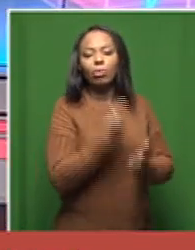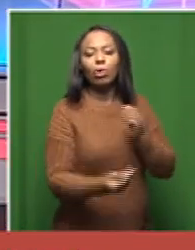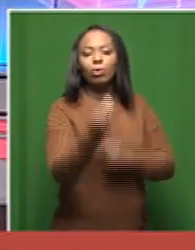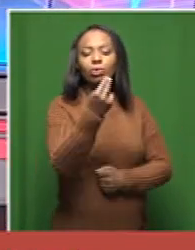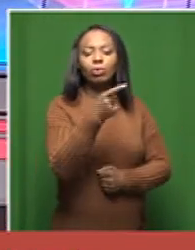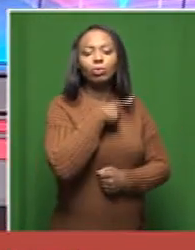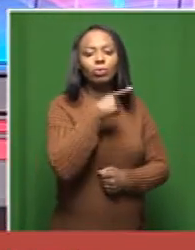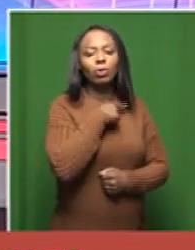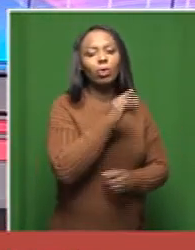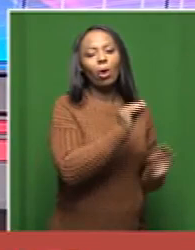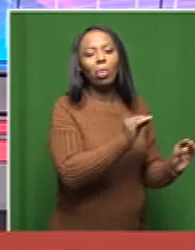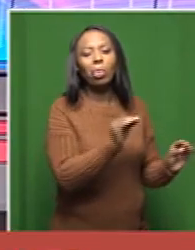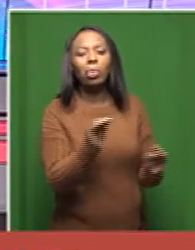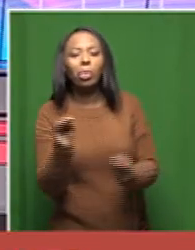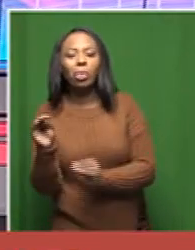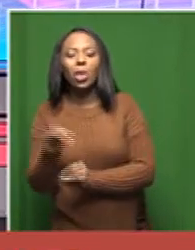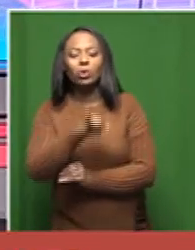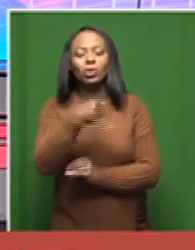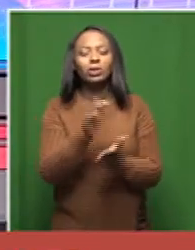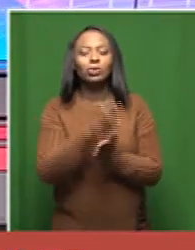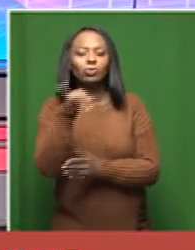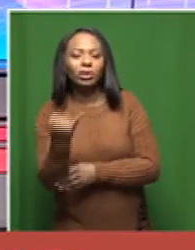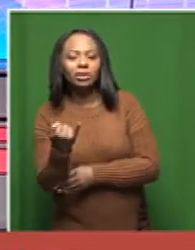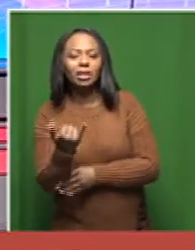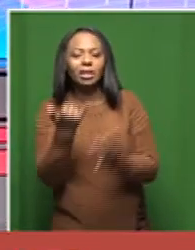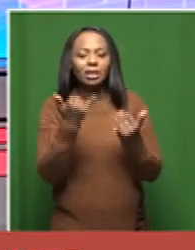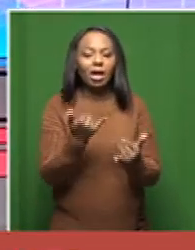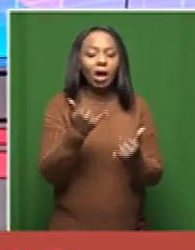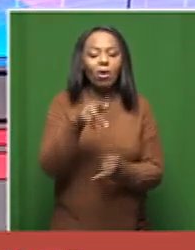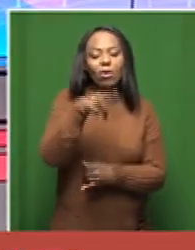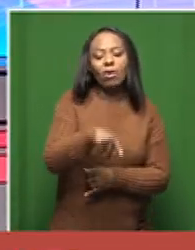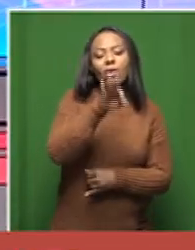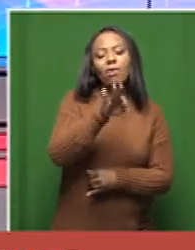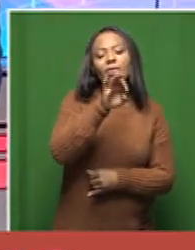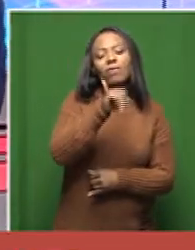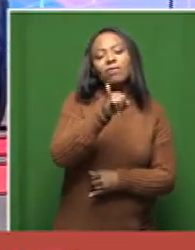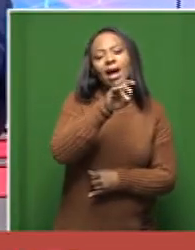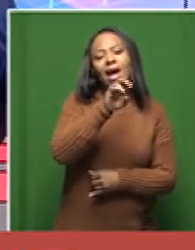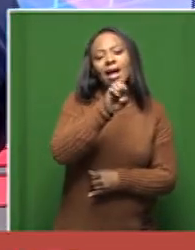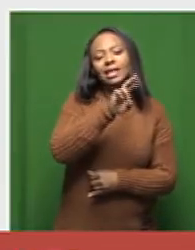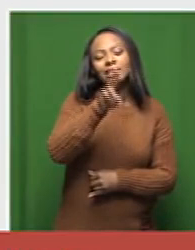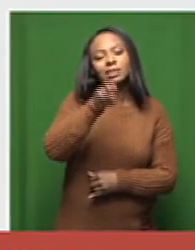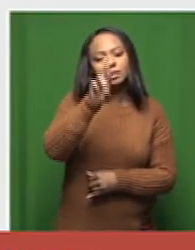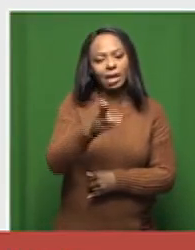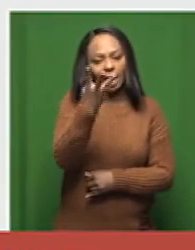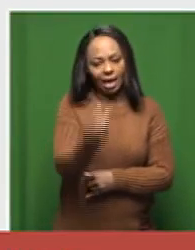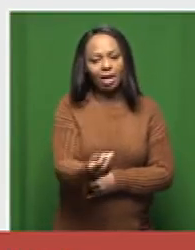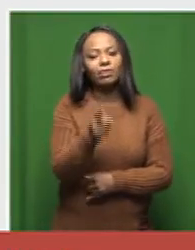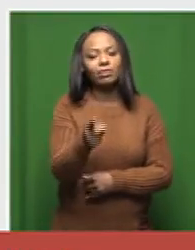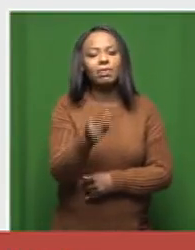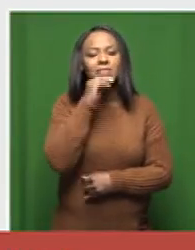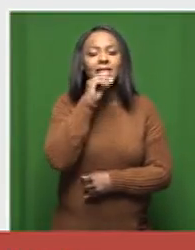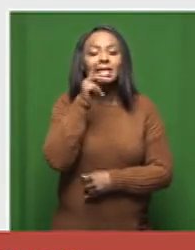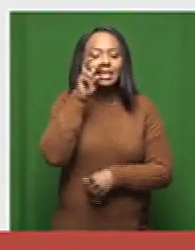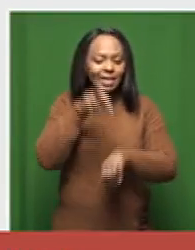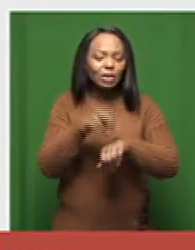there's a delay with the Johnson and Johnson, so we currently only have the Pfizer across the country, and that's a 2-dose. But at